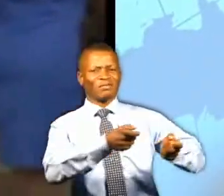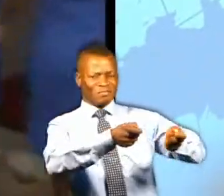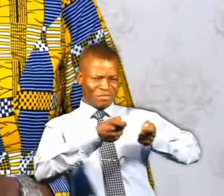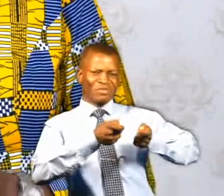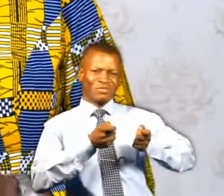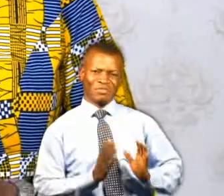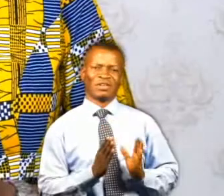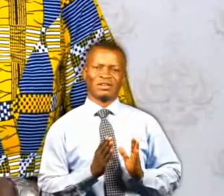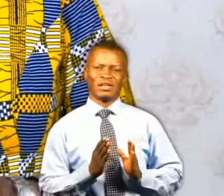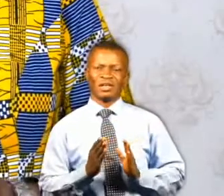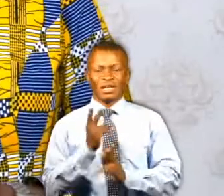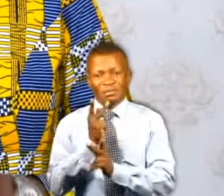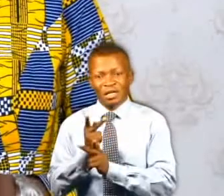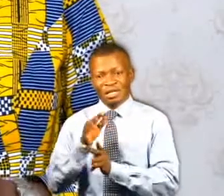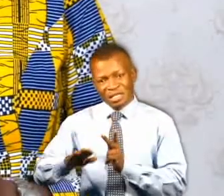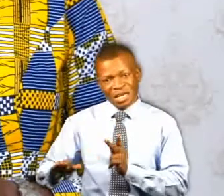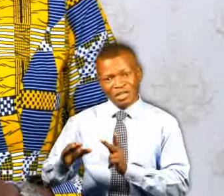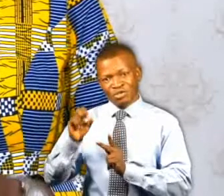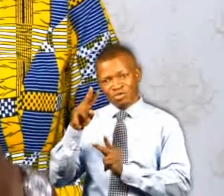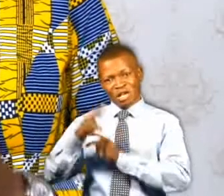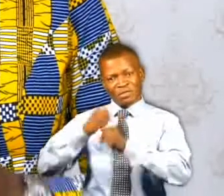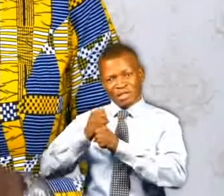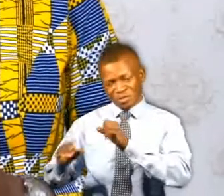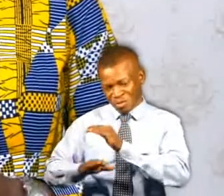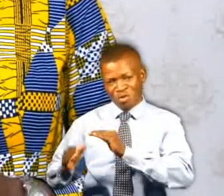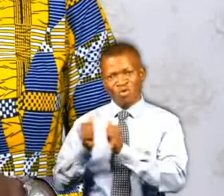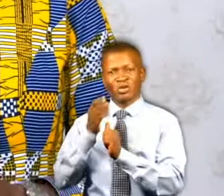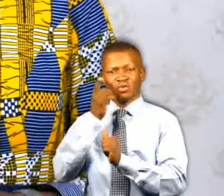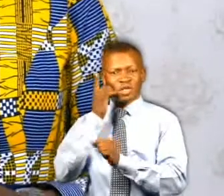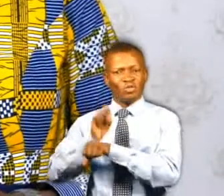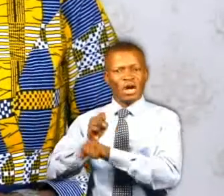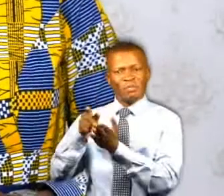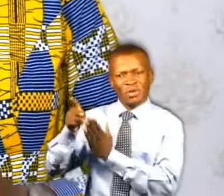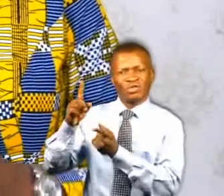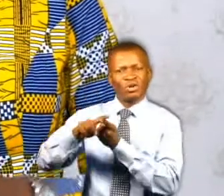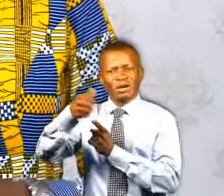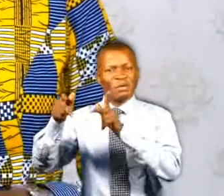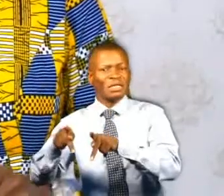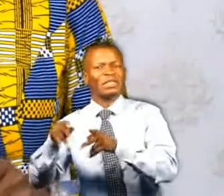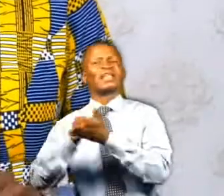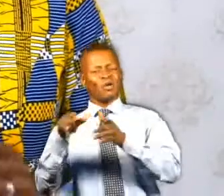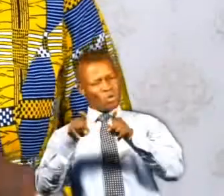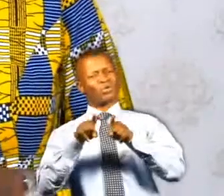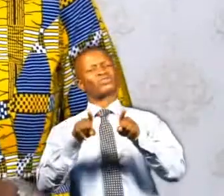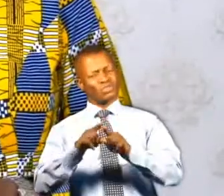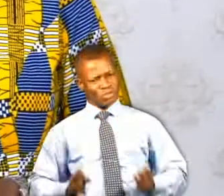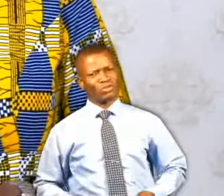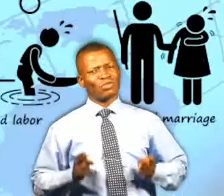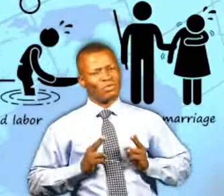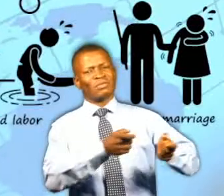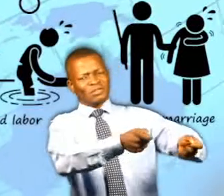trafficking? Engaging a child below 12 years for domestic servitude and paying to an agent is also